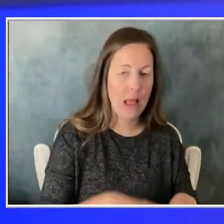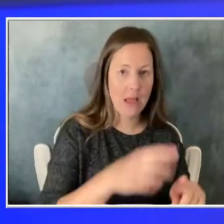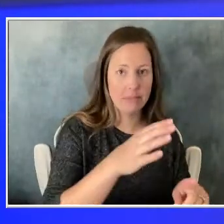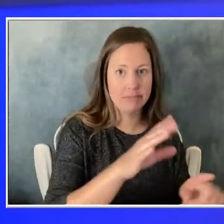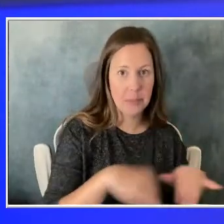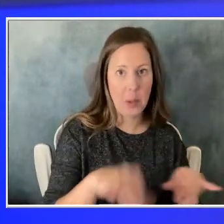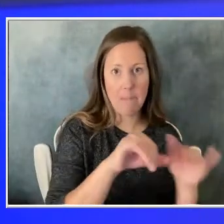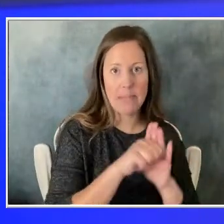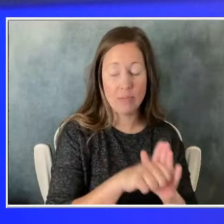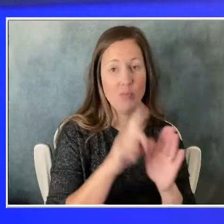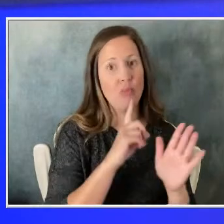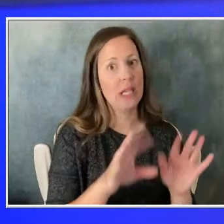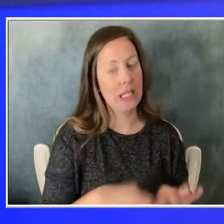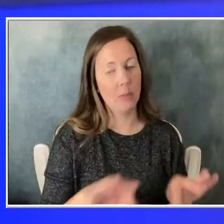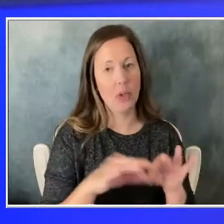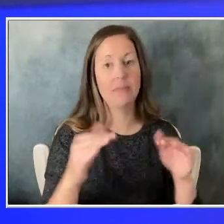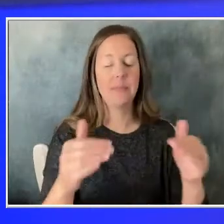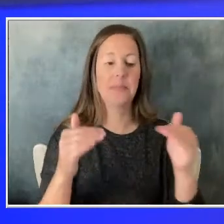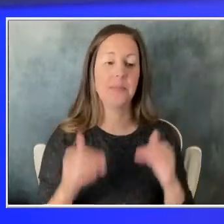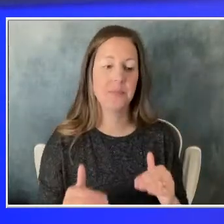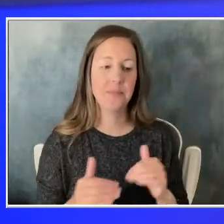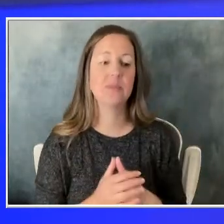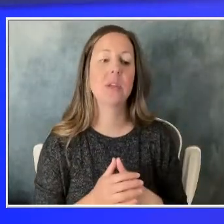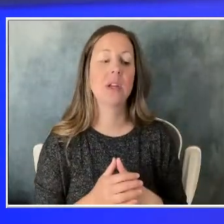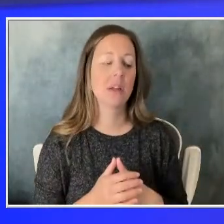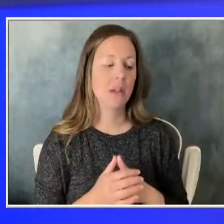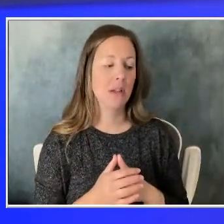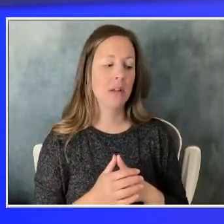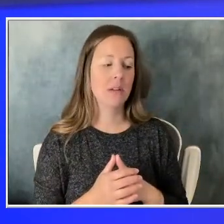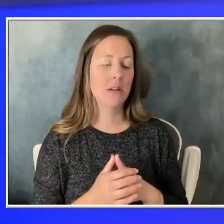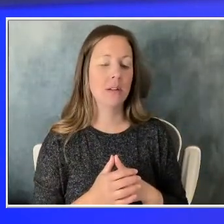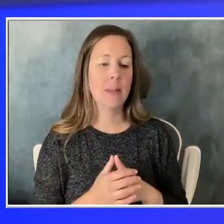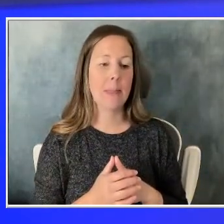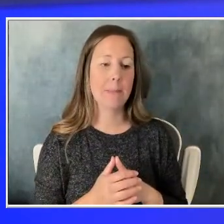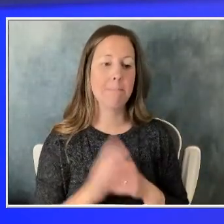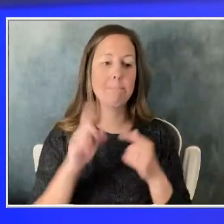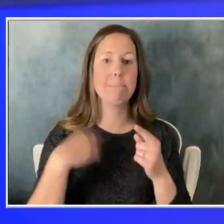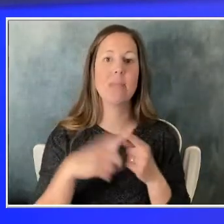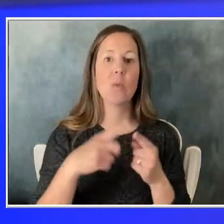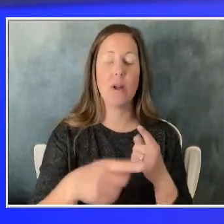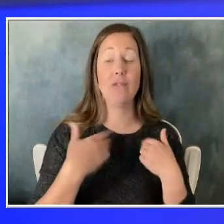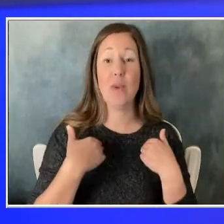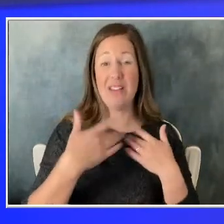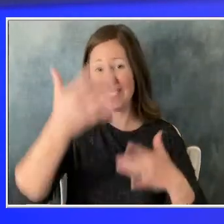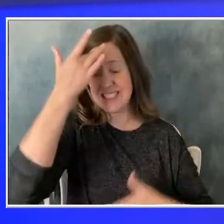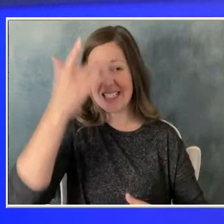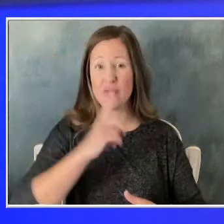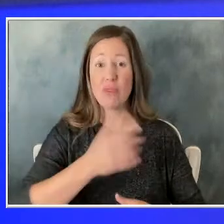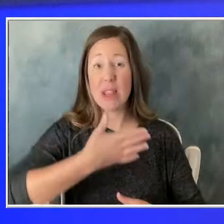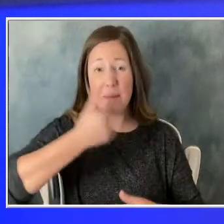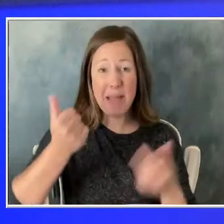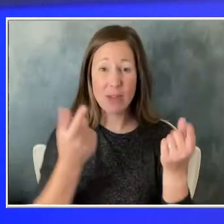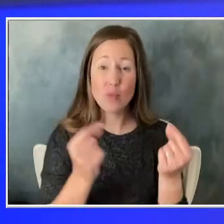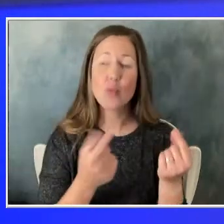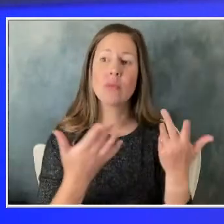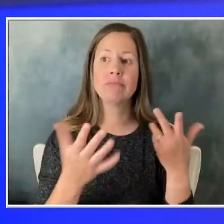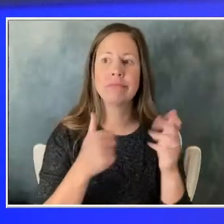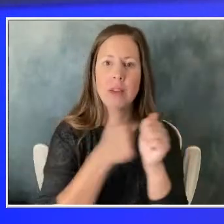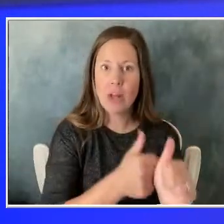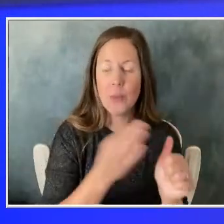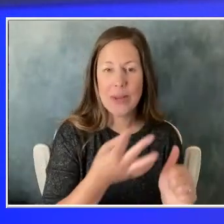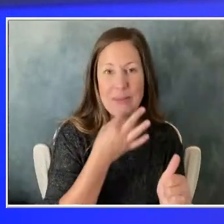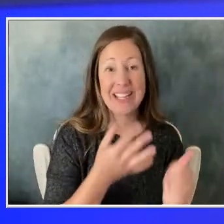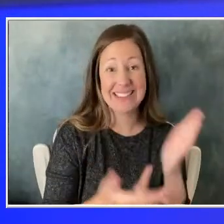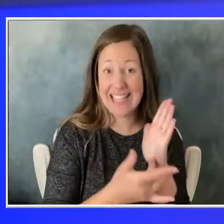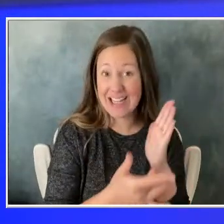important. Second part is, when you have the disease, the best way is to go to expertise, because the technology is moving forward,